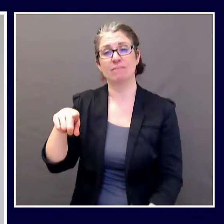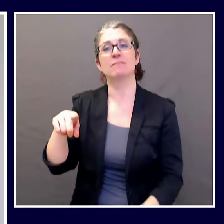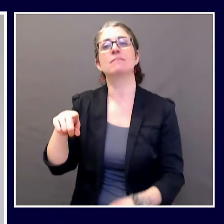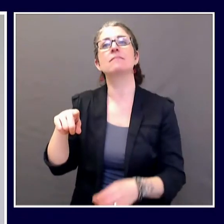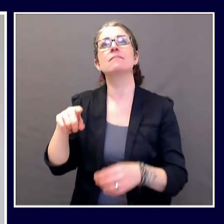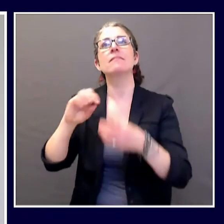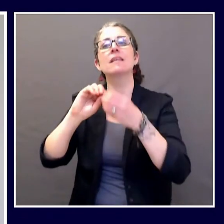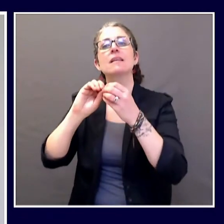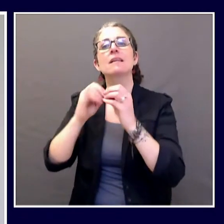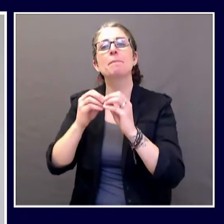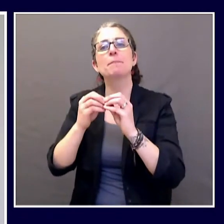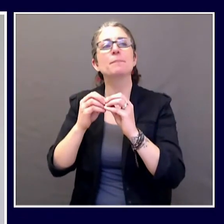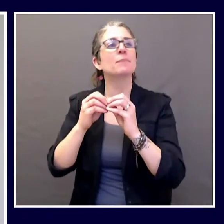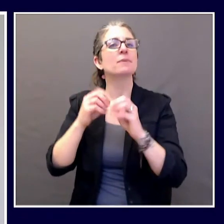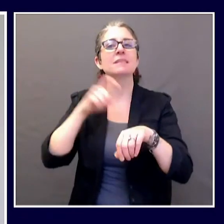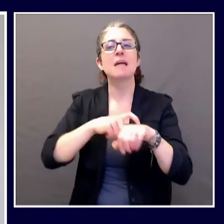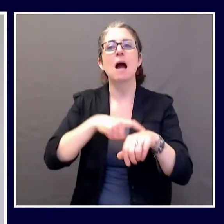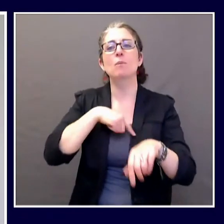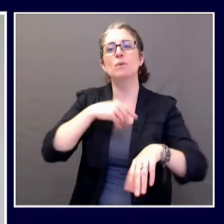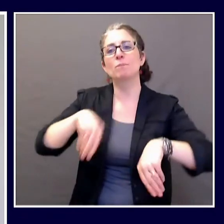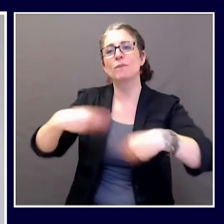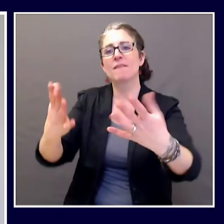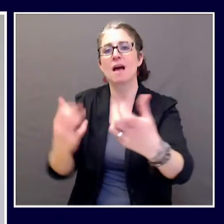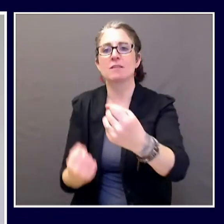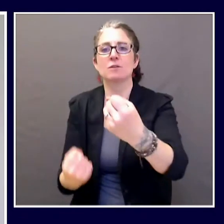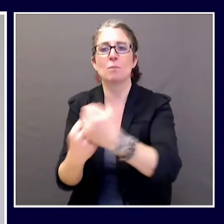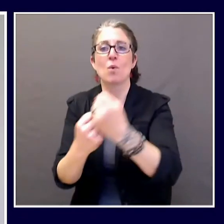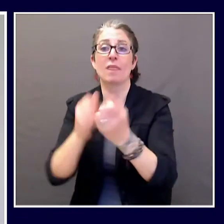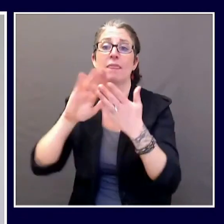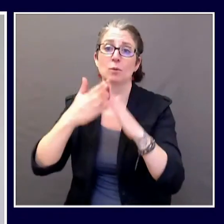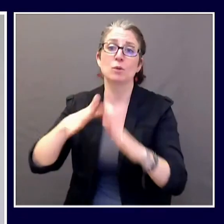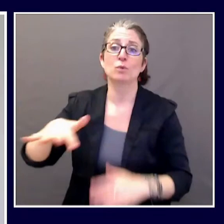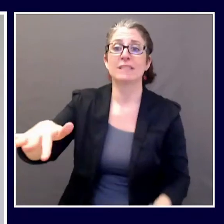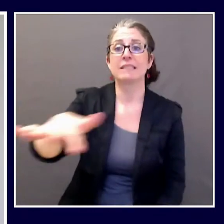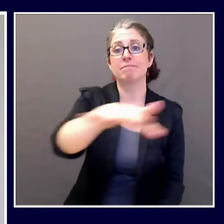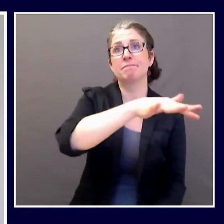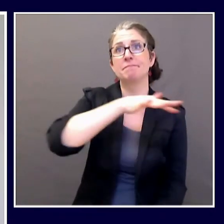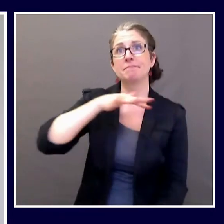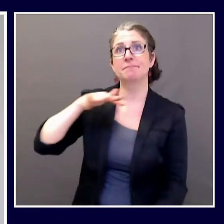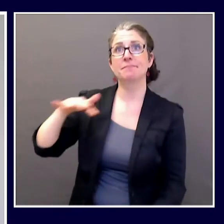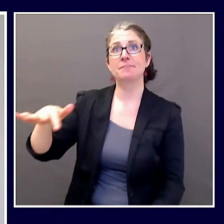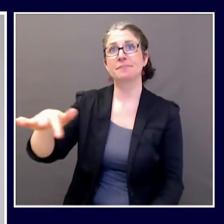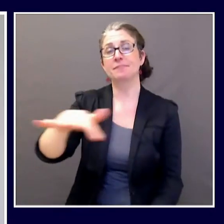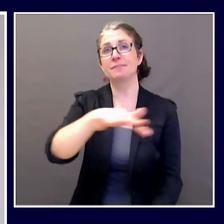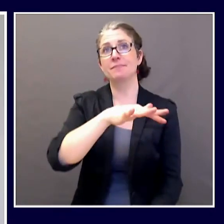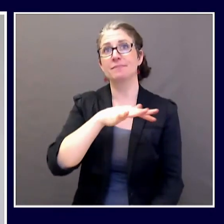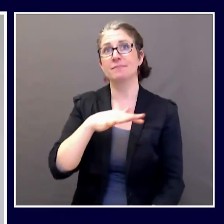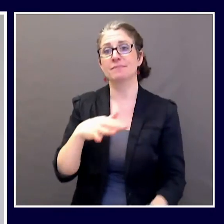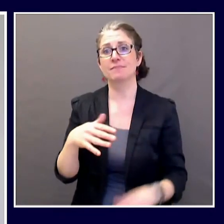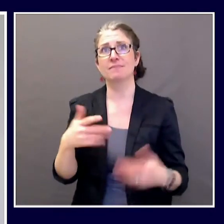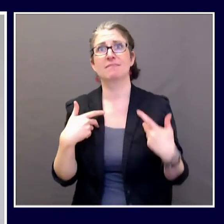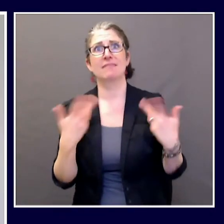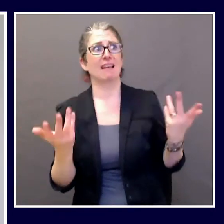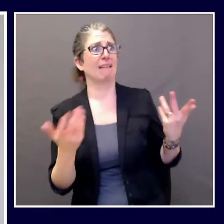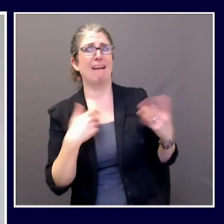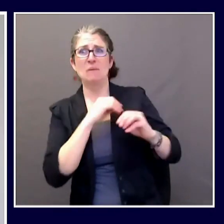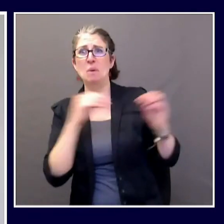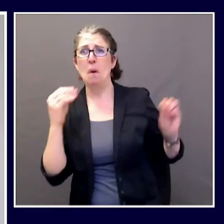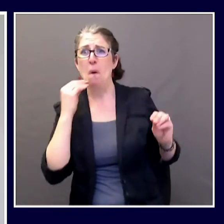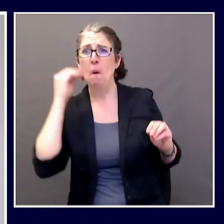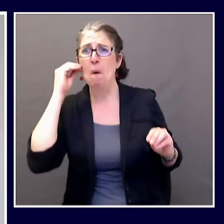care. Mainers who needed help with quarantining or isolation, or just an extra hand getting